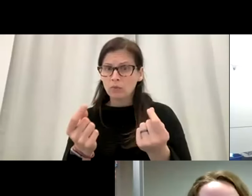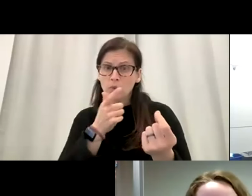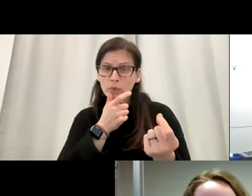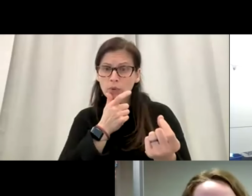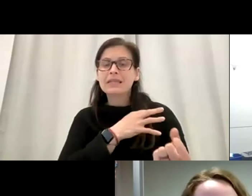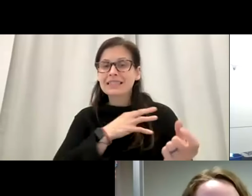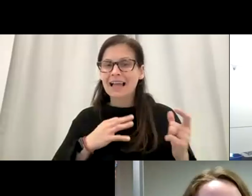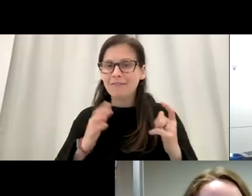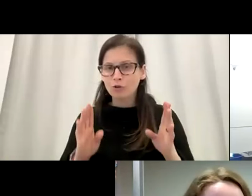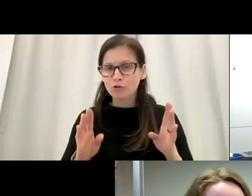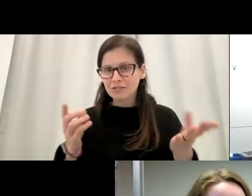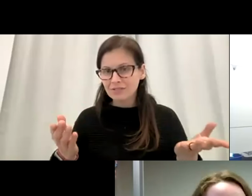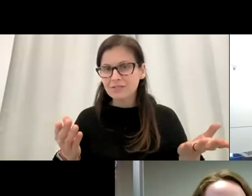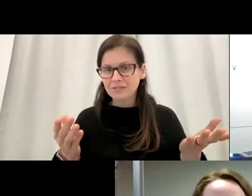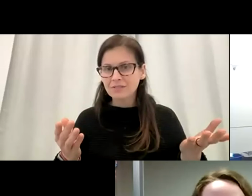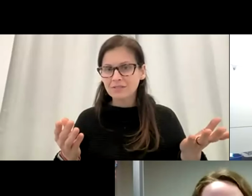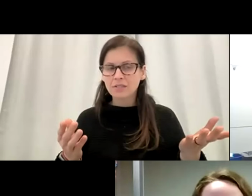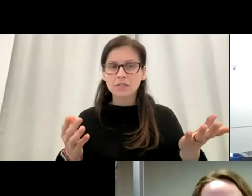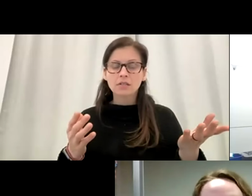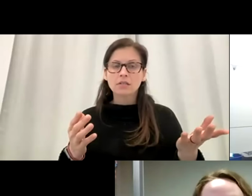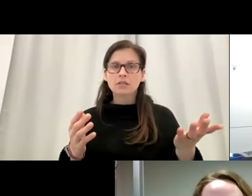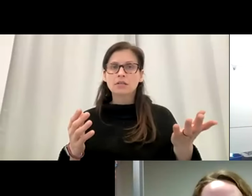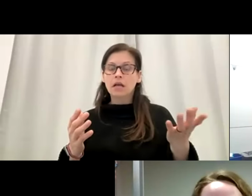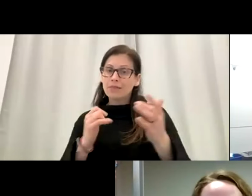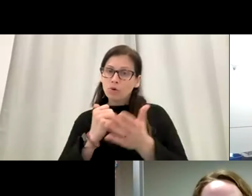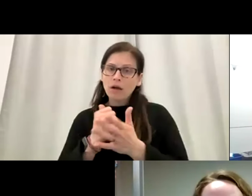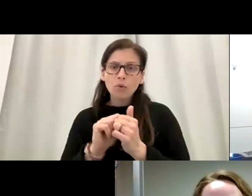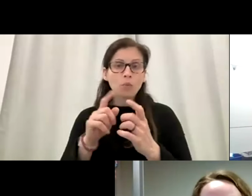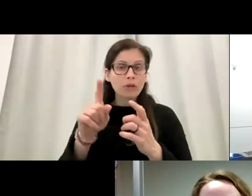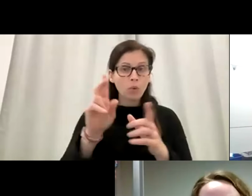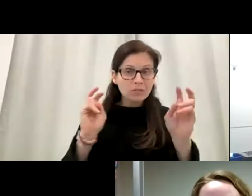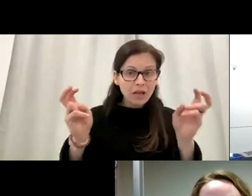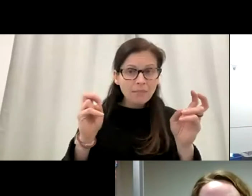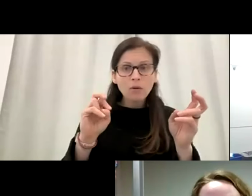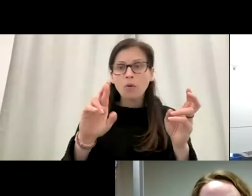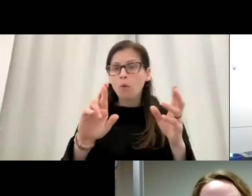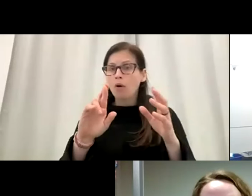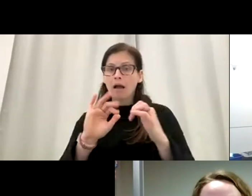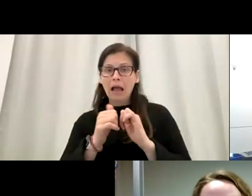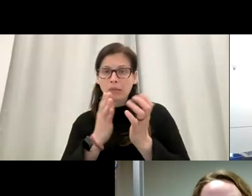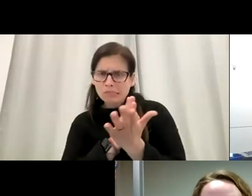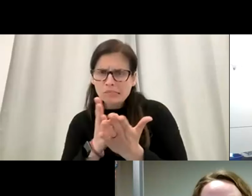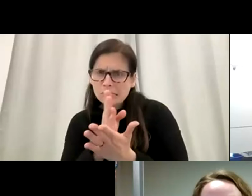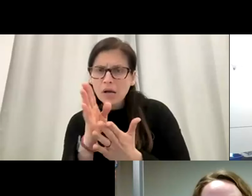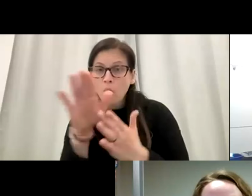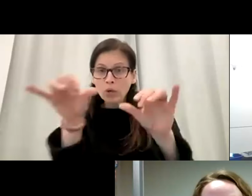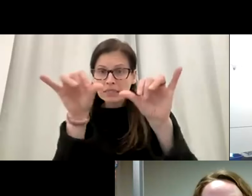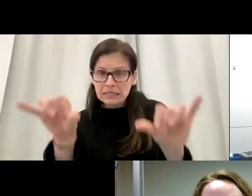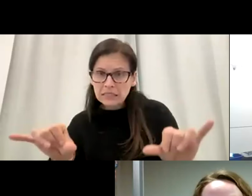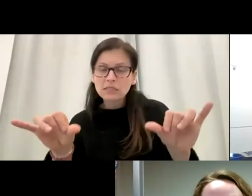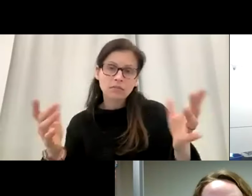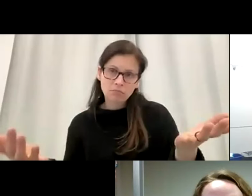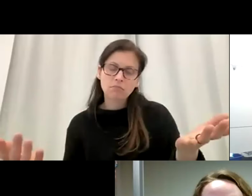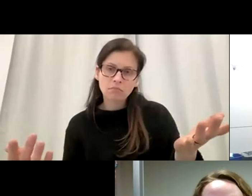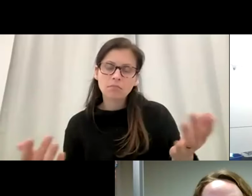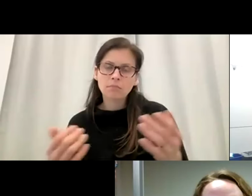offices. And not only with your topic, but how to navigate the system you're about to enter.